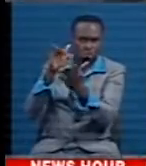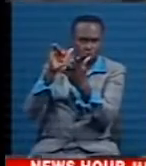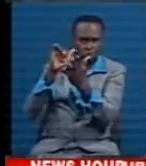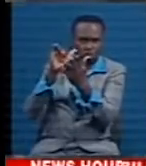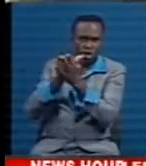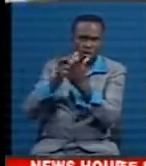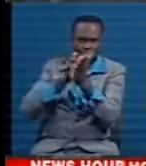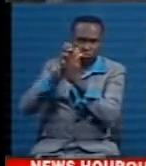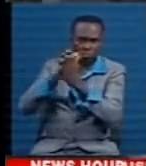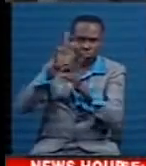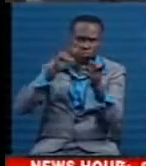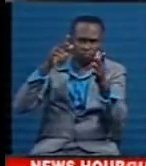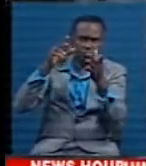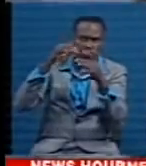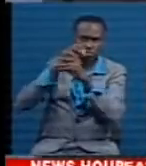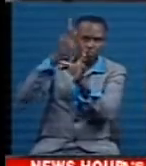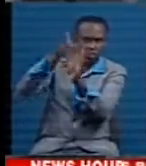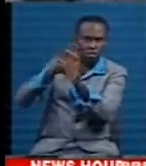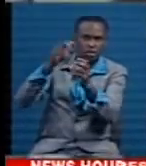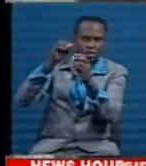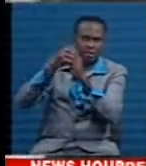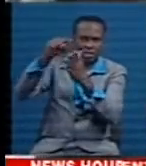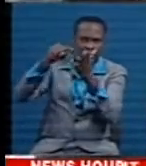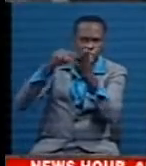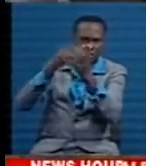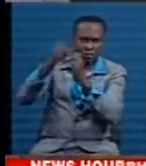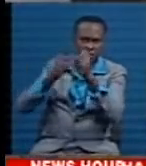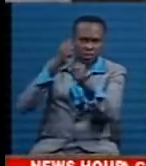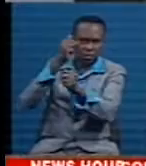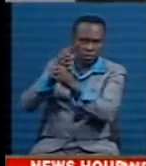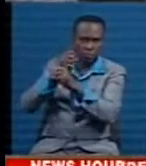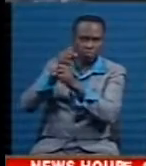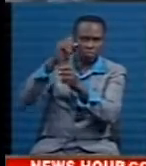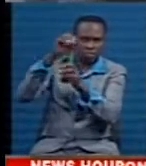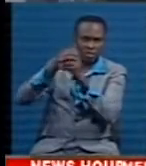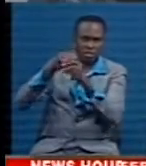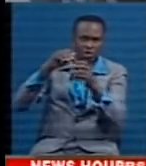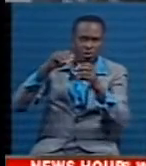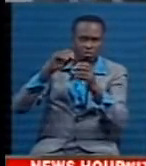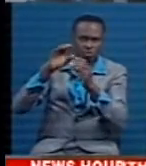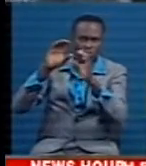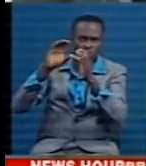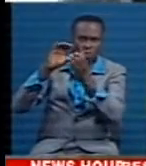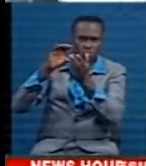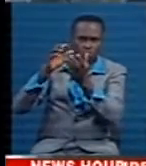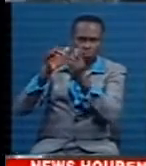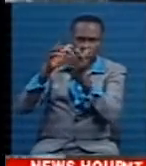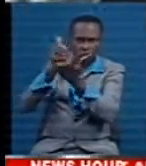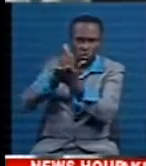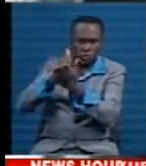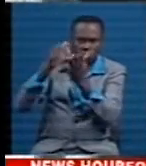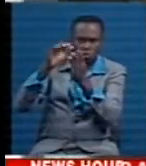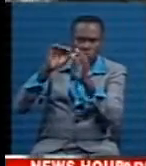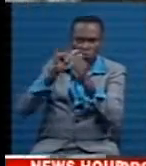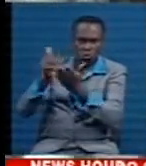who will be honoring an invitation to participate in this year's Junior and Cadet Fencing Commonwealth Games. The competition, organized by